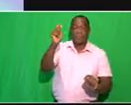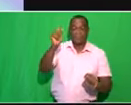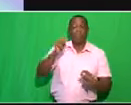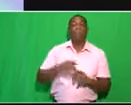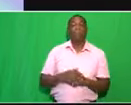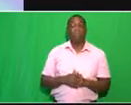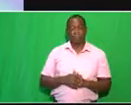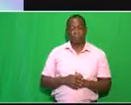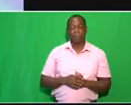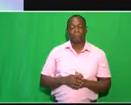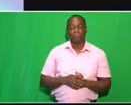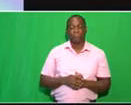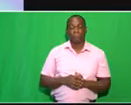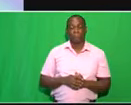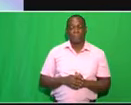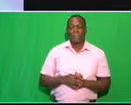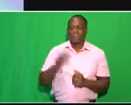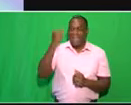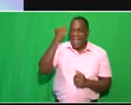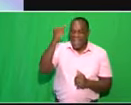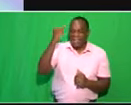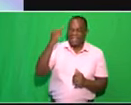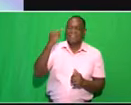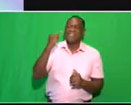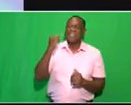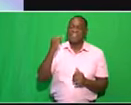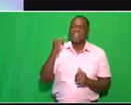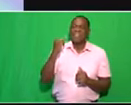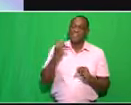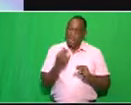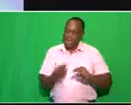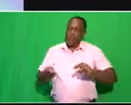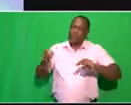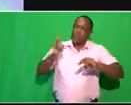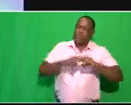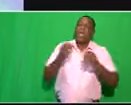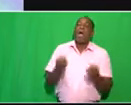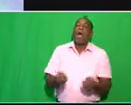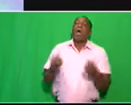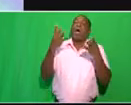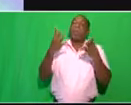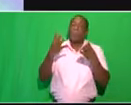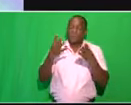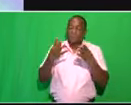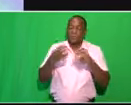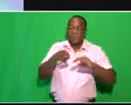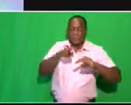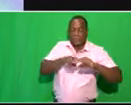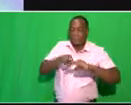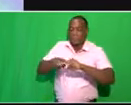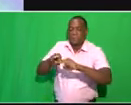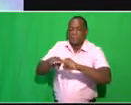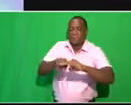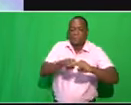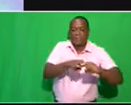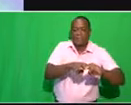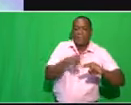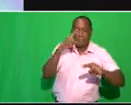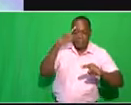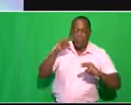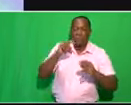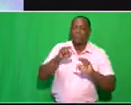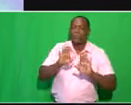of increasing places and spaces in education arose. And you had